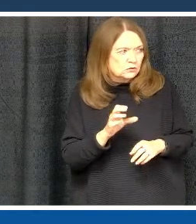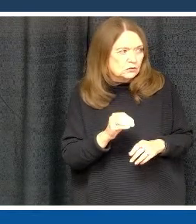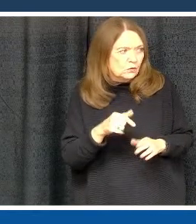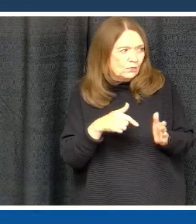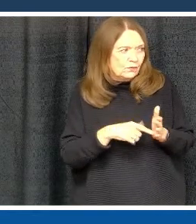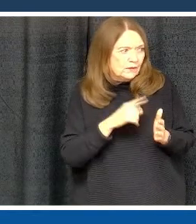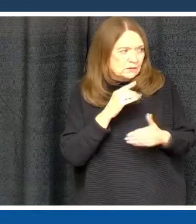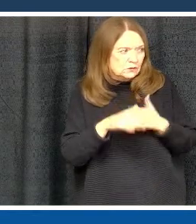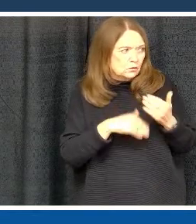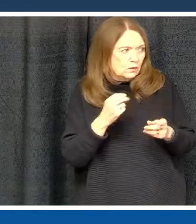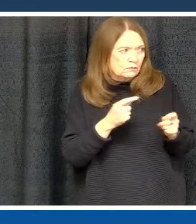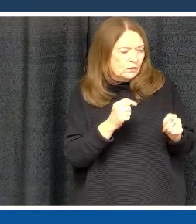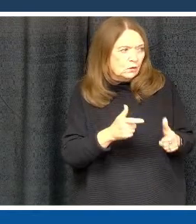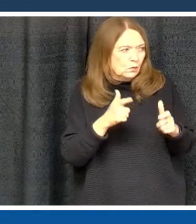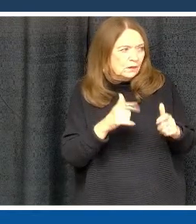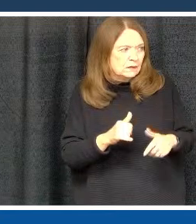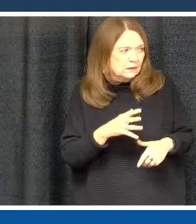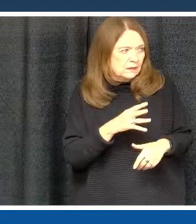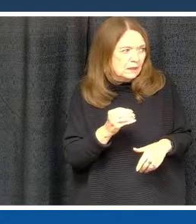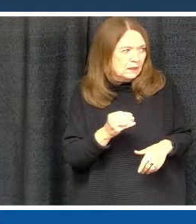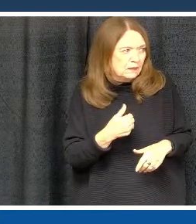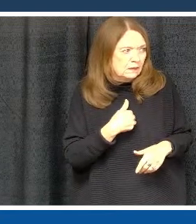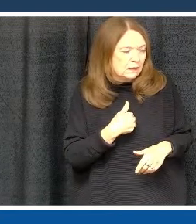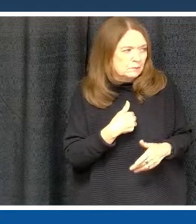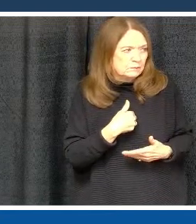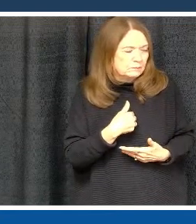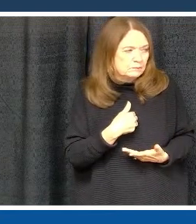is going very quickly, and